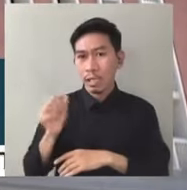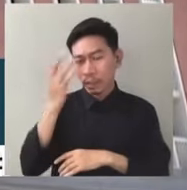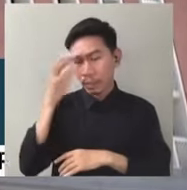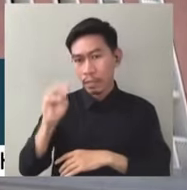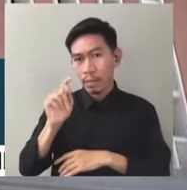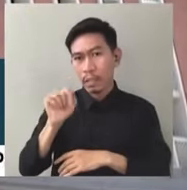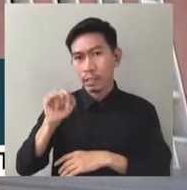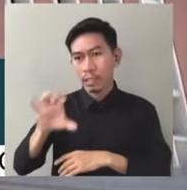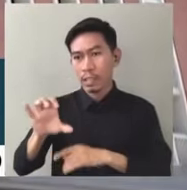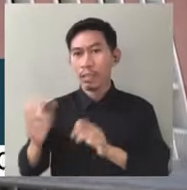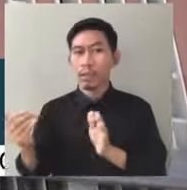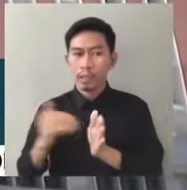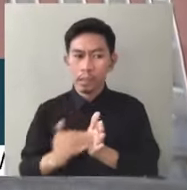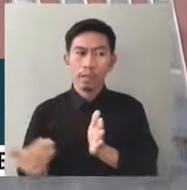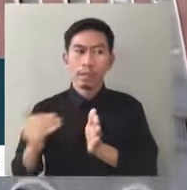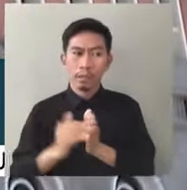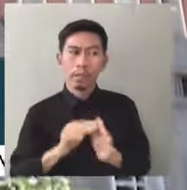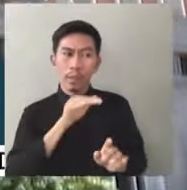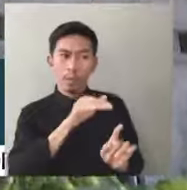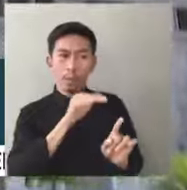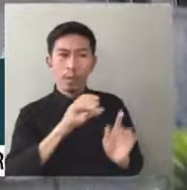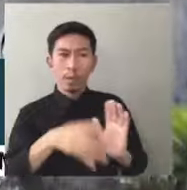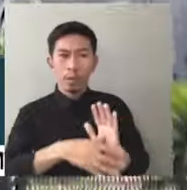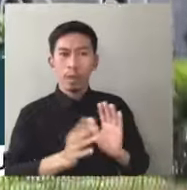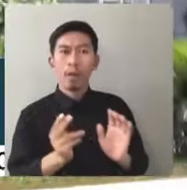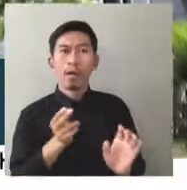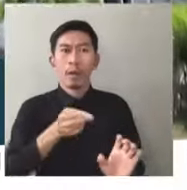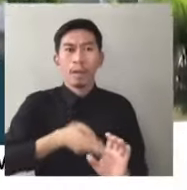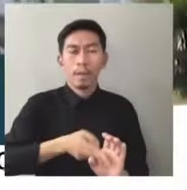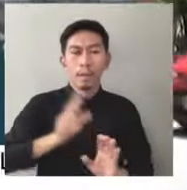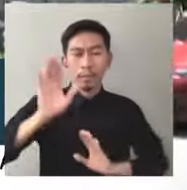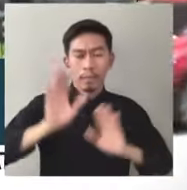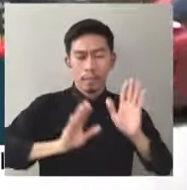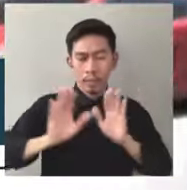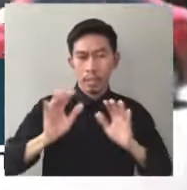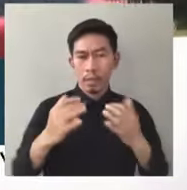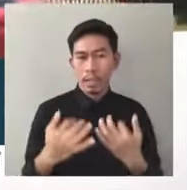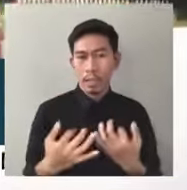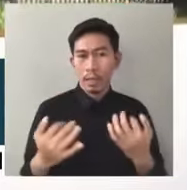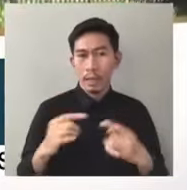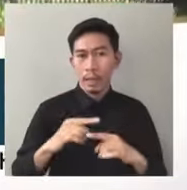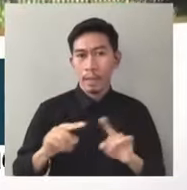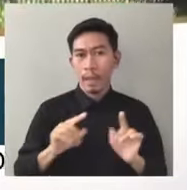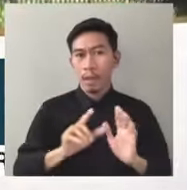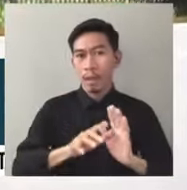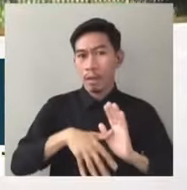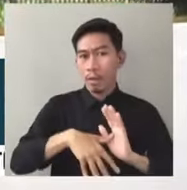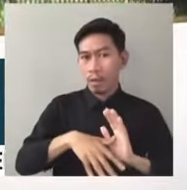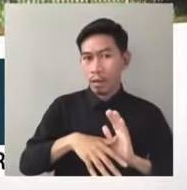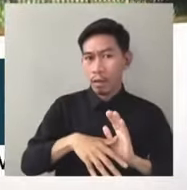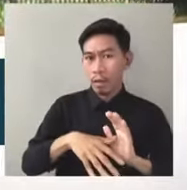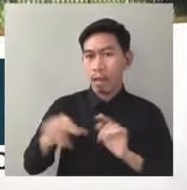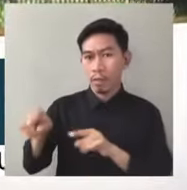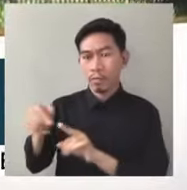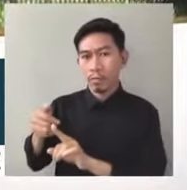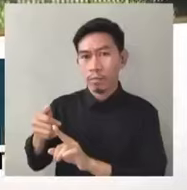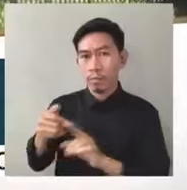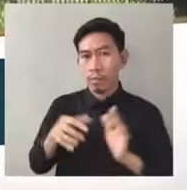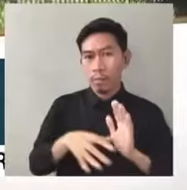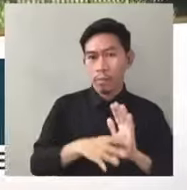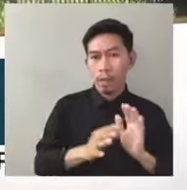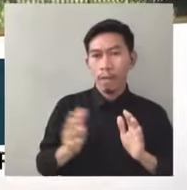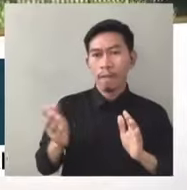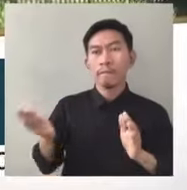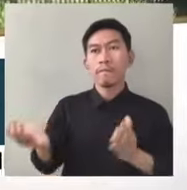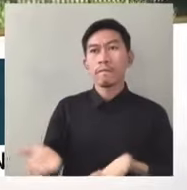to attend the election and procurement summit for the 2025 elections. Private respondents then filed petitions against Smartmatic before the COMELEC